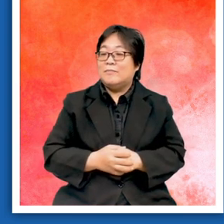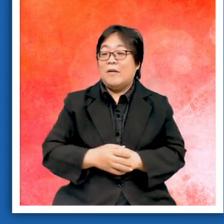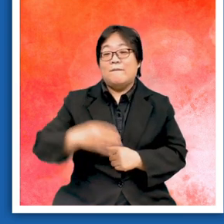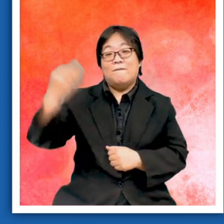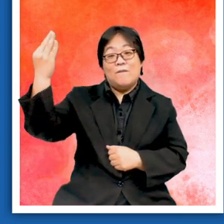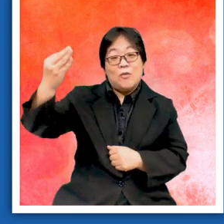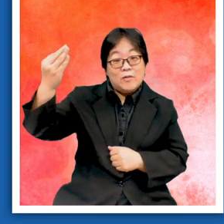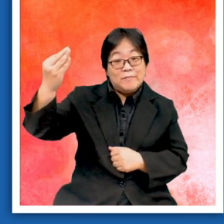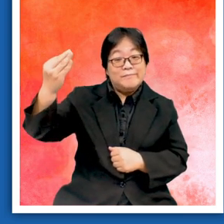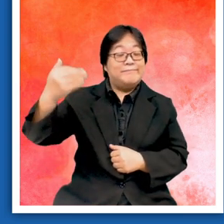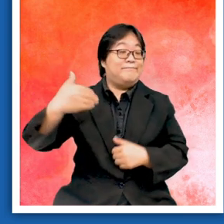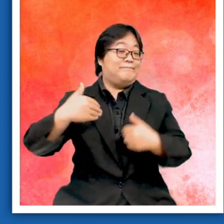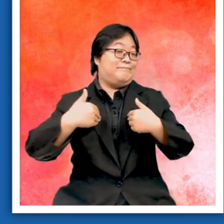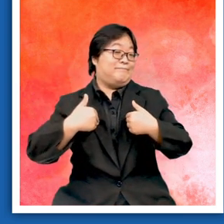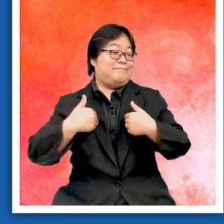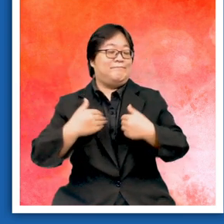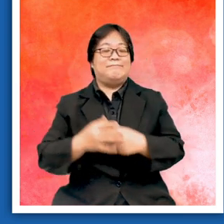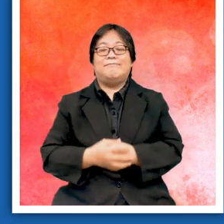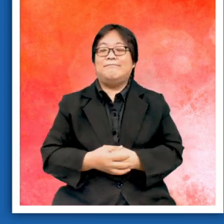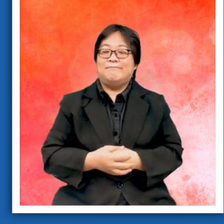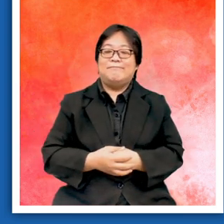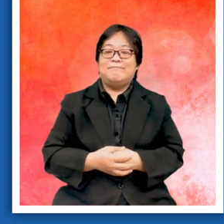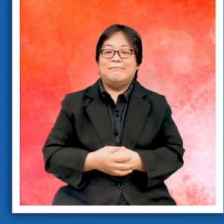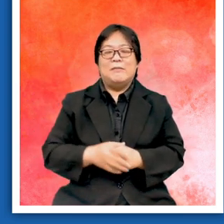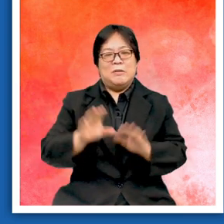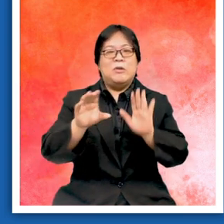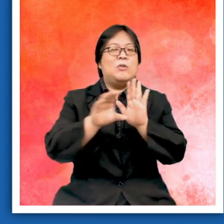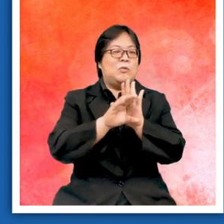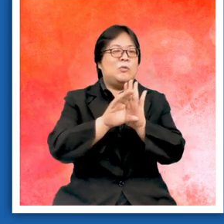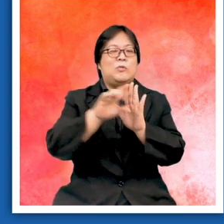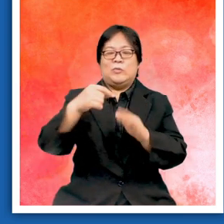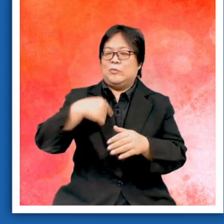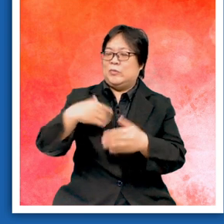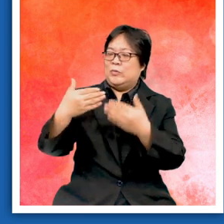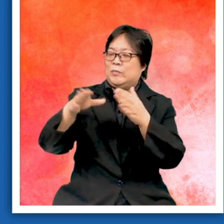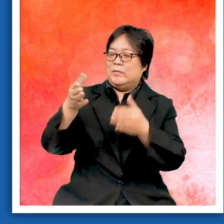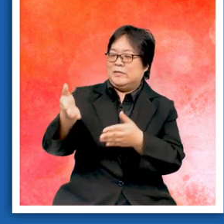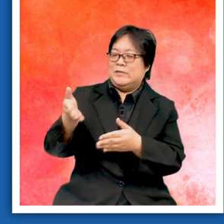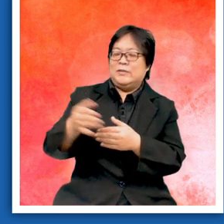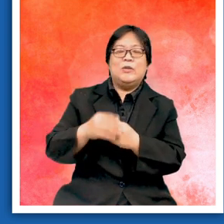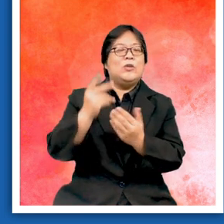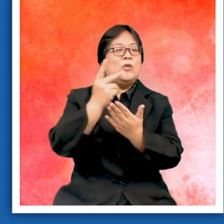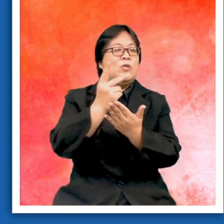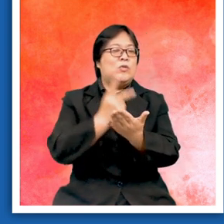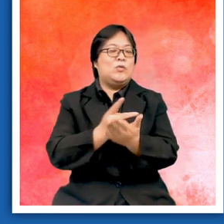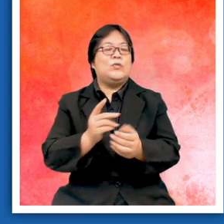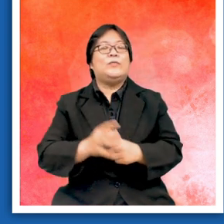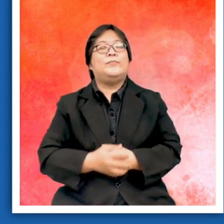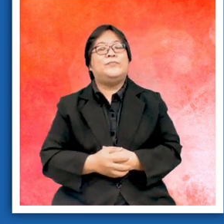forum. For example, let me open this course.